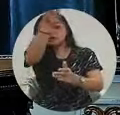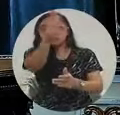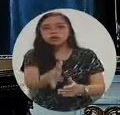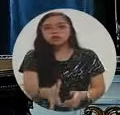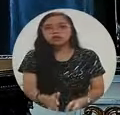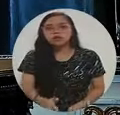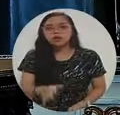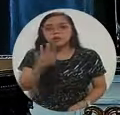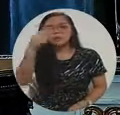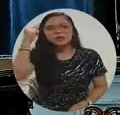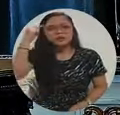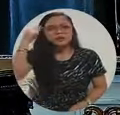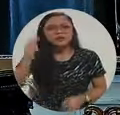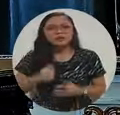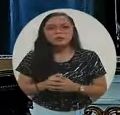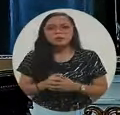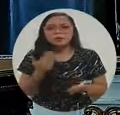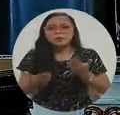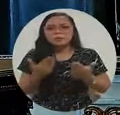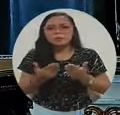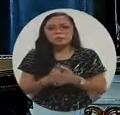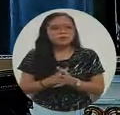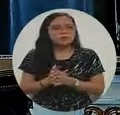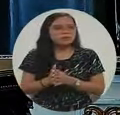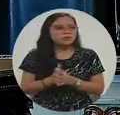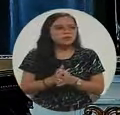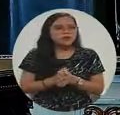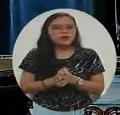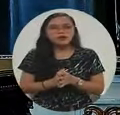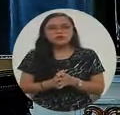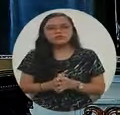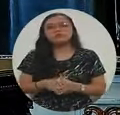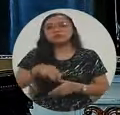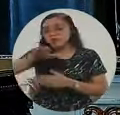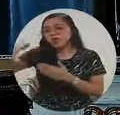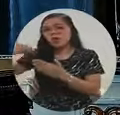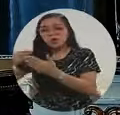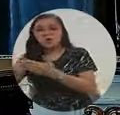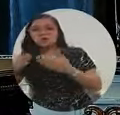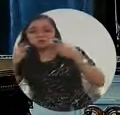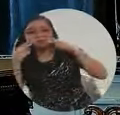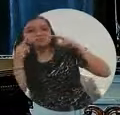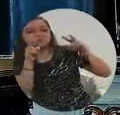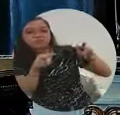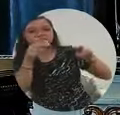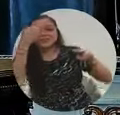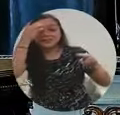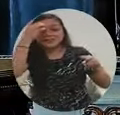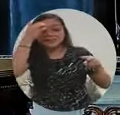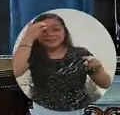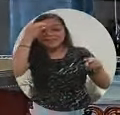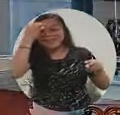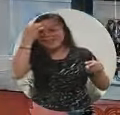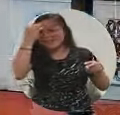you. You think that probably they are cheering over you. They may not be cheering at you. They may be cheering at somebody